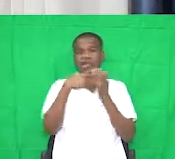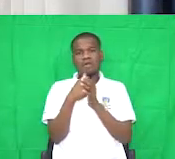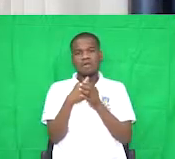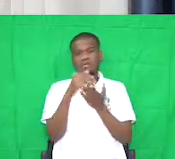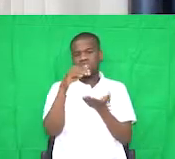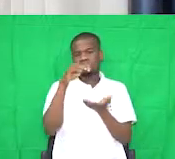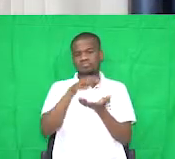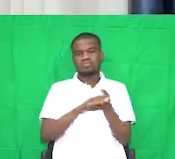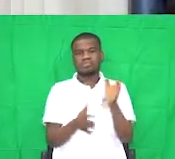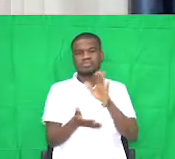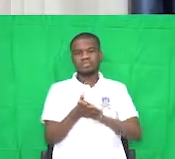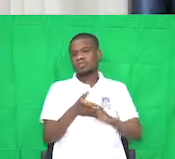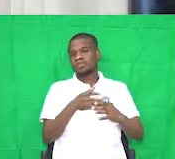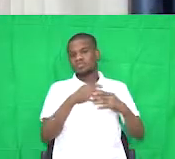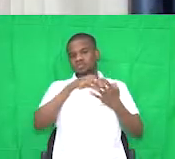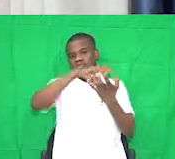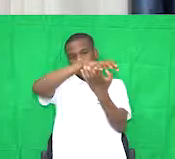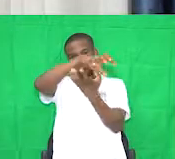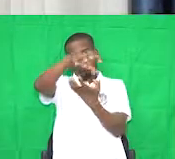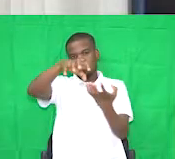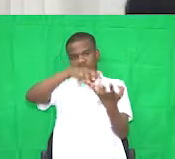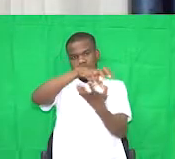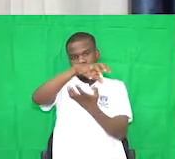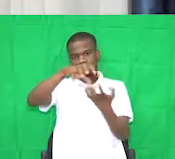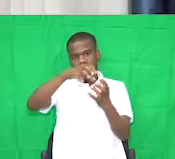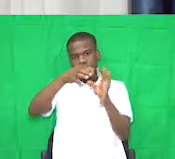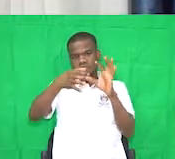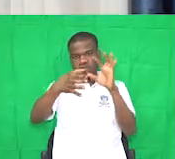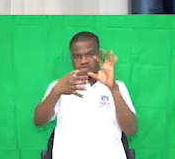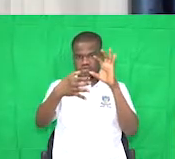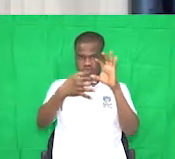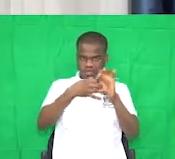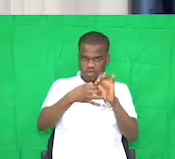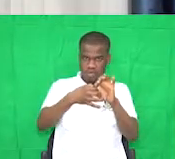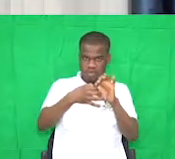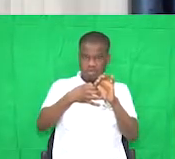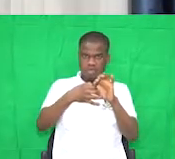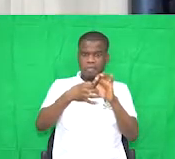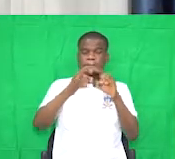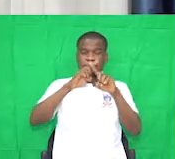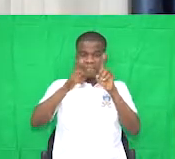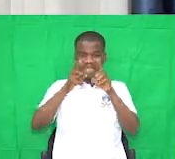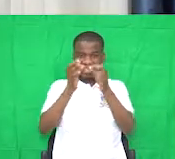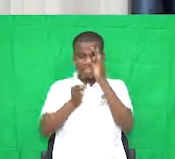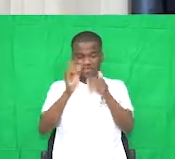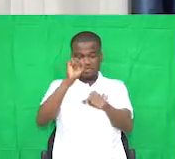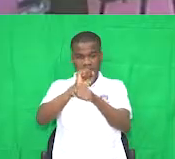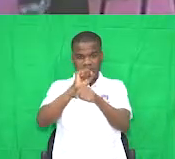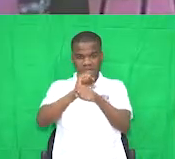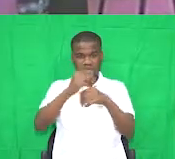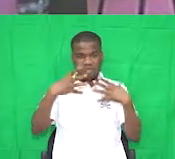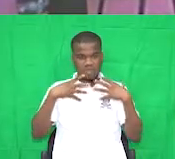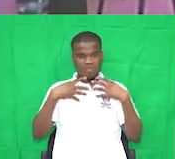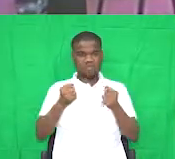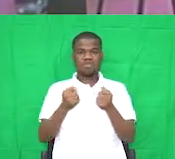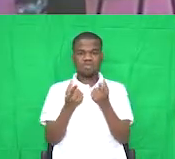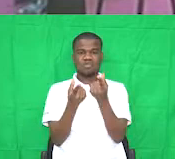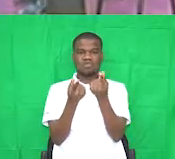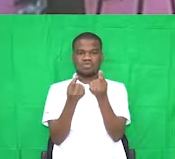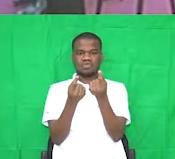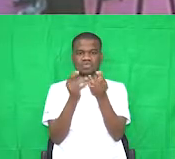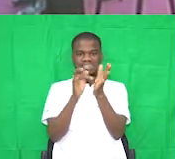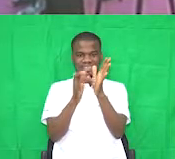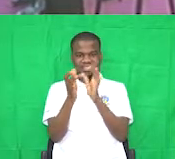ye nshishaya ye pese ye ye wiase ye, why we meant the economy, why we work so hard, we must put Jesus at the